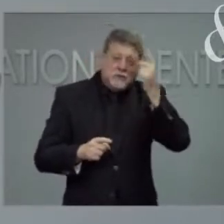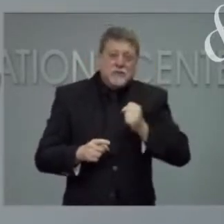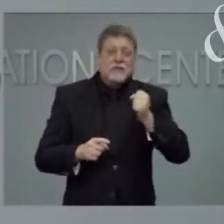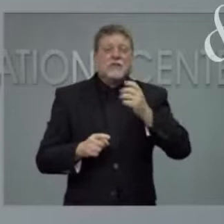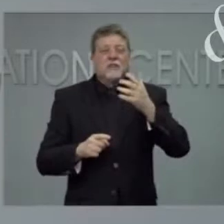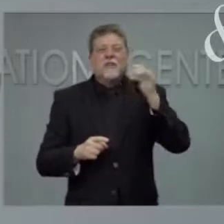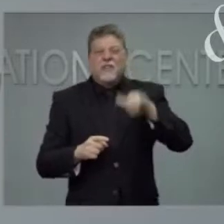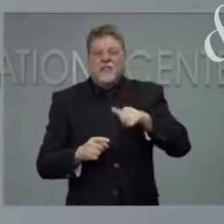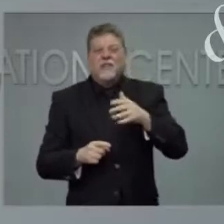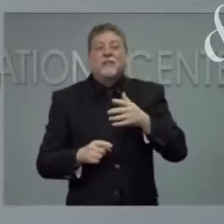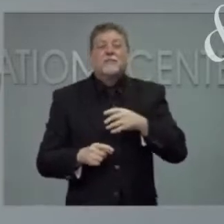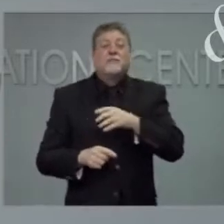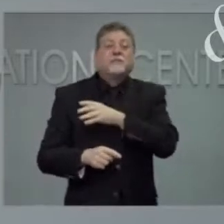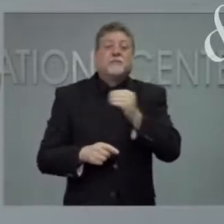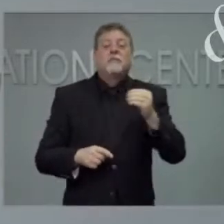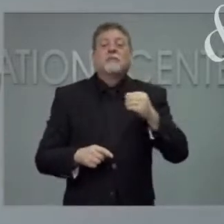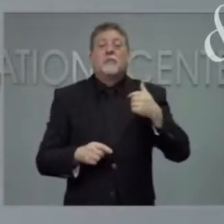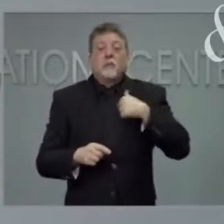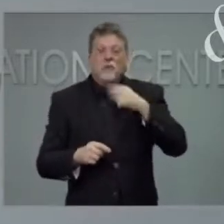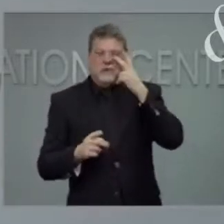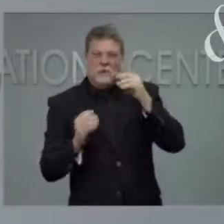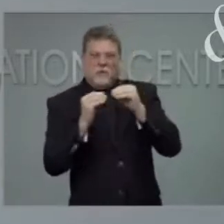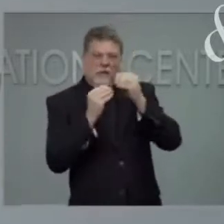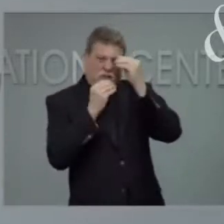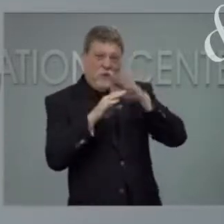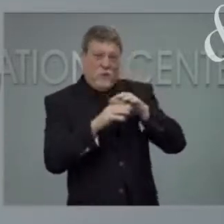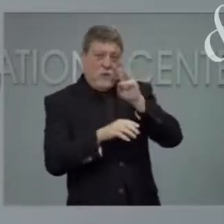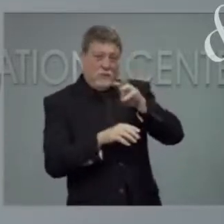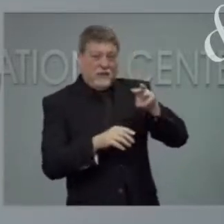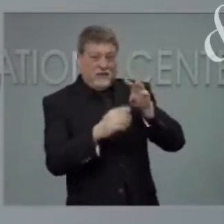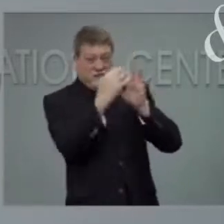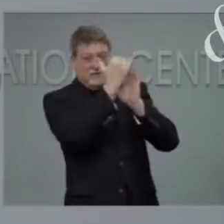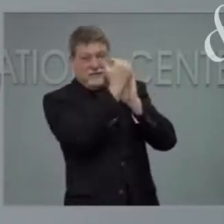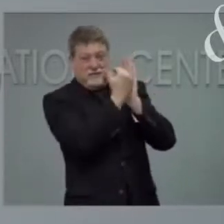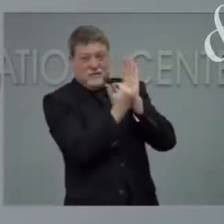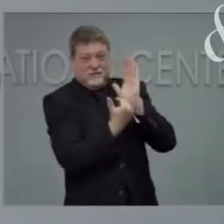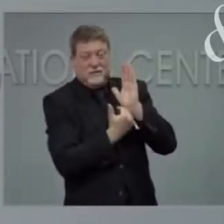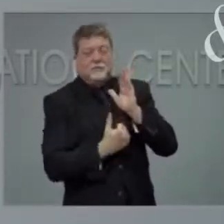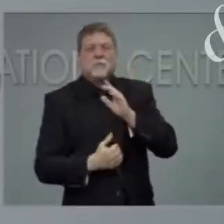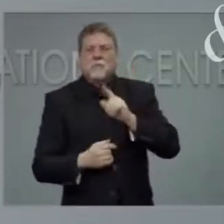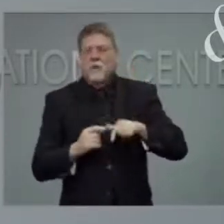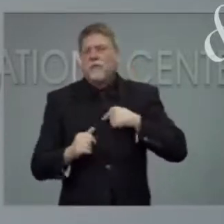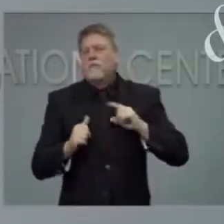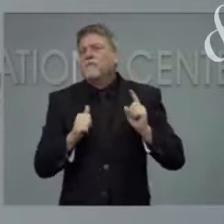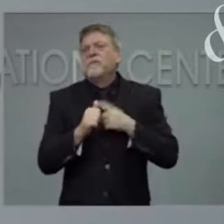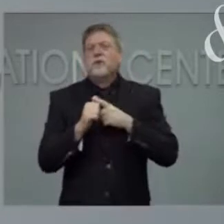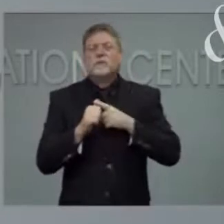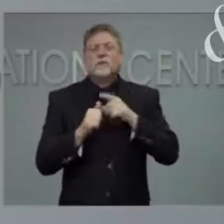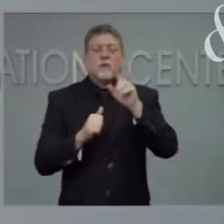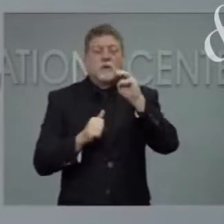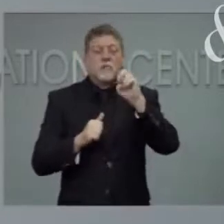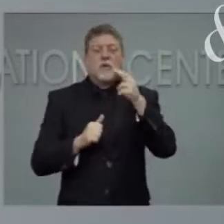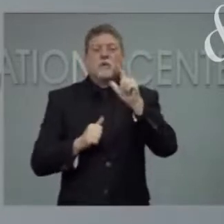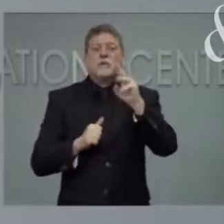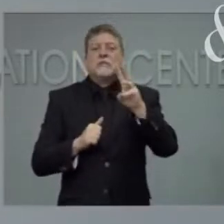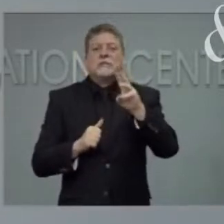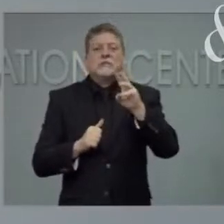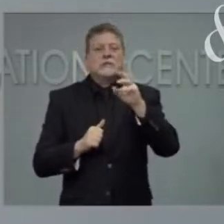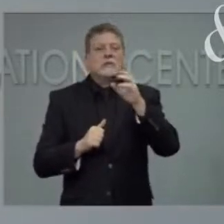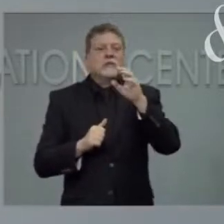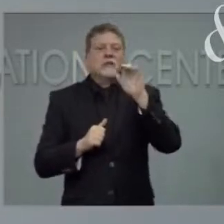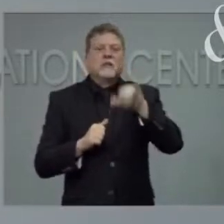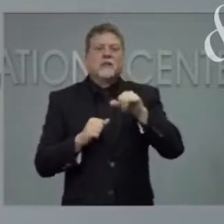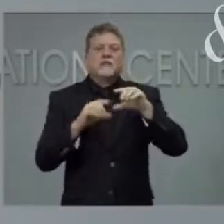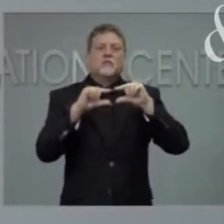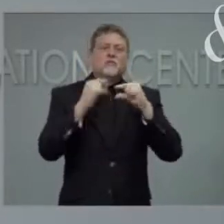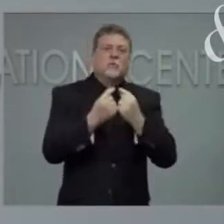update on our website this afternoon. But we will be starting with those who are in the part of group 4 that